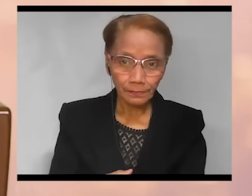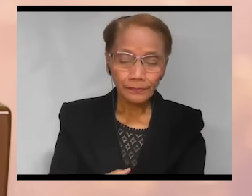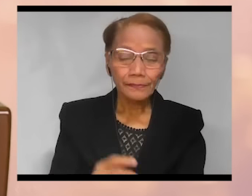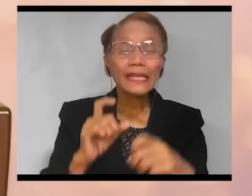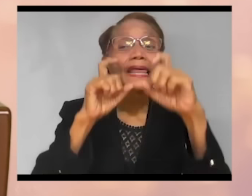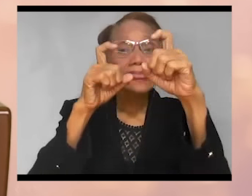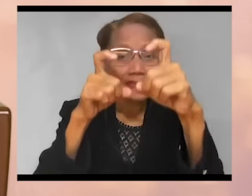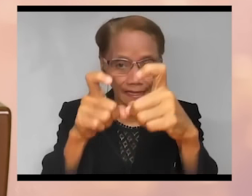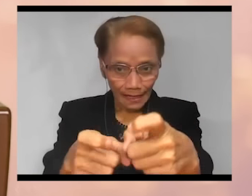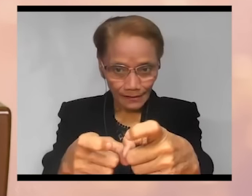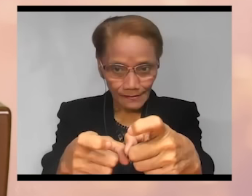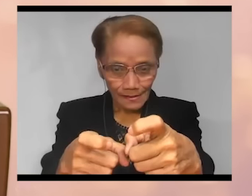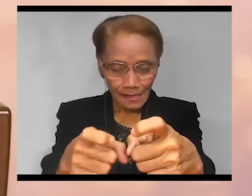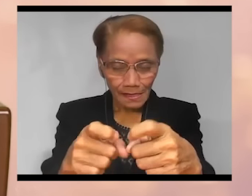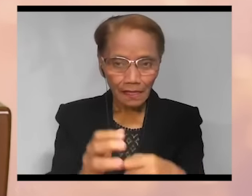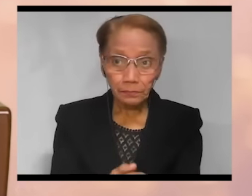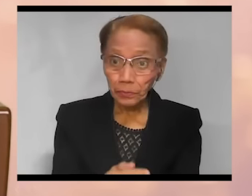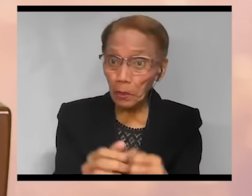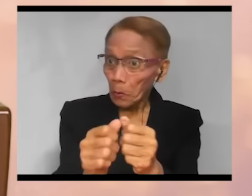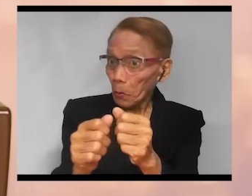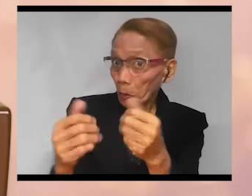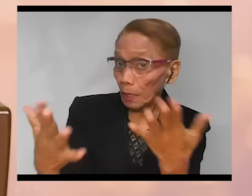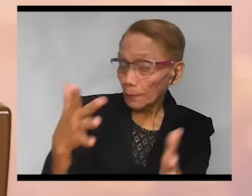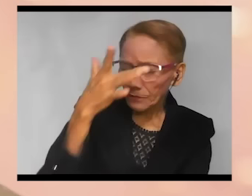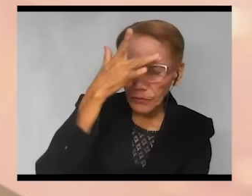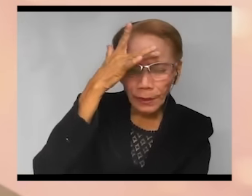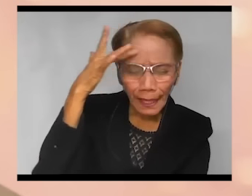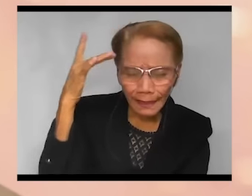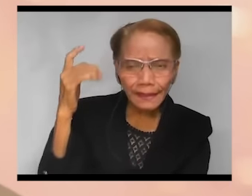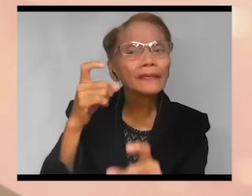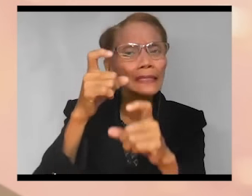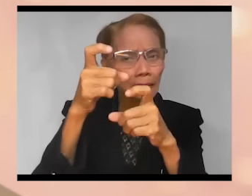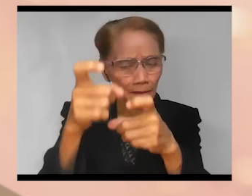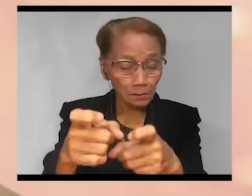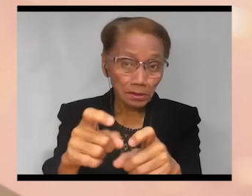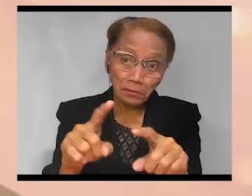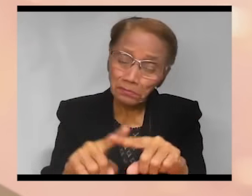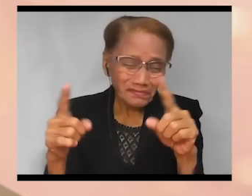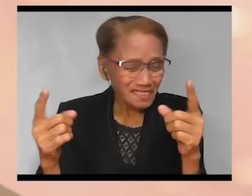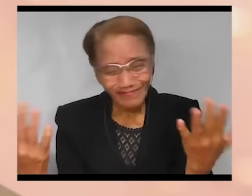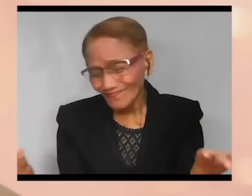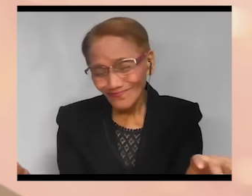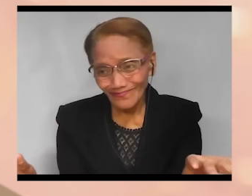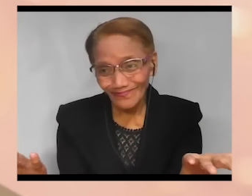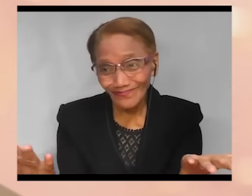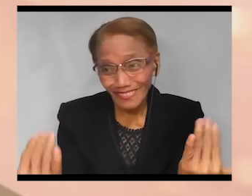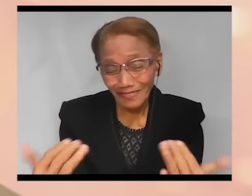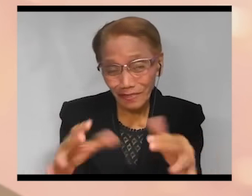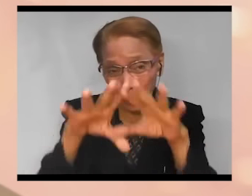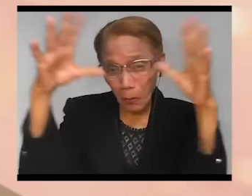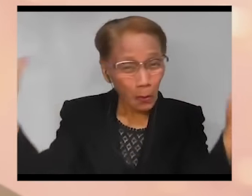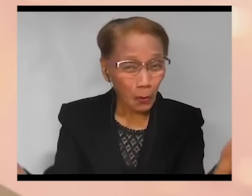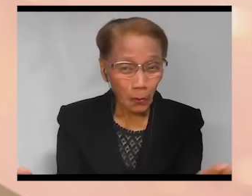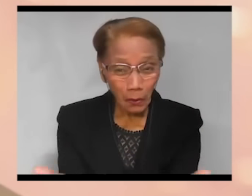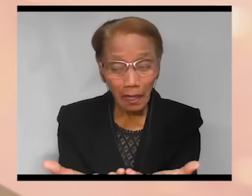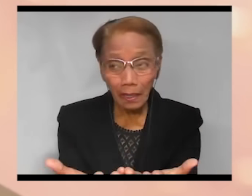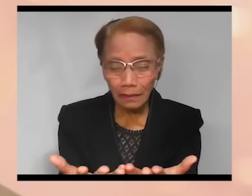Gifts. Without forgetting gifts. Unfortunately, in our world,